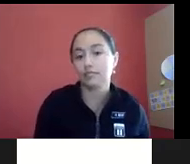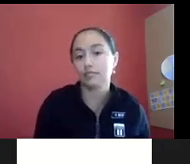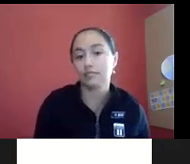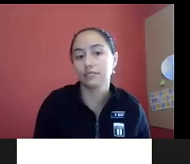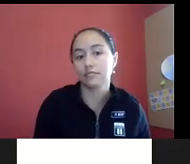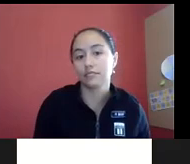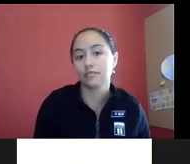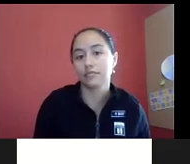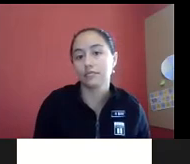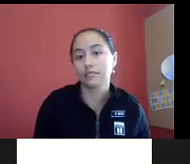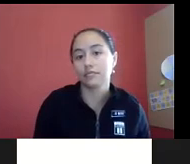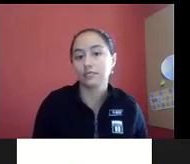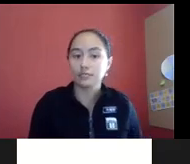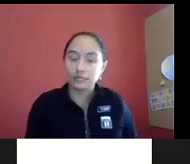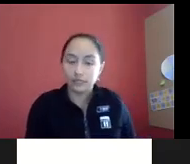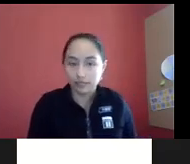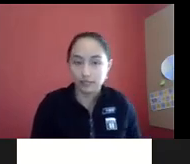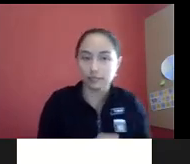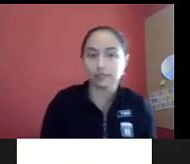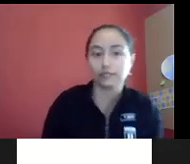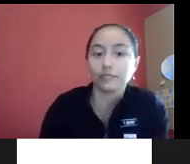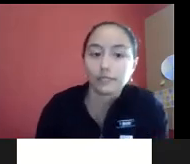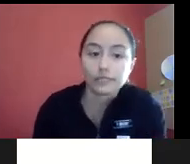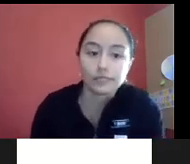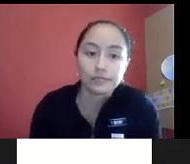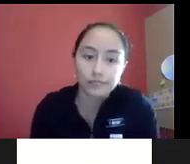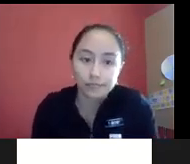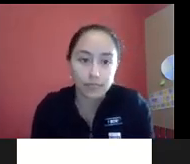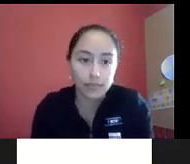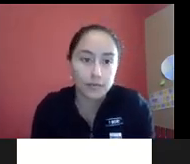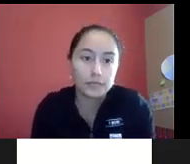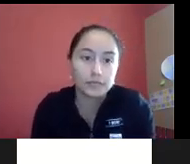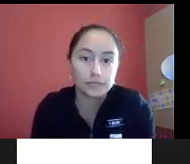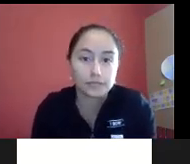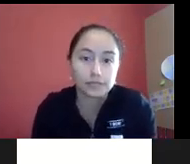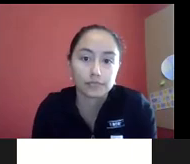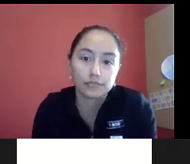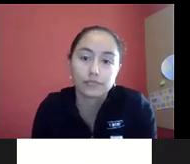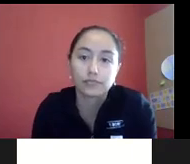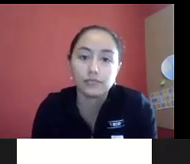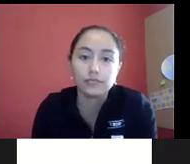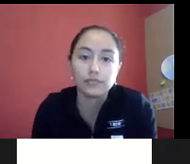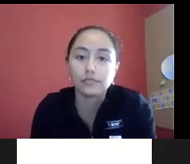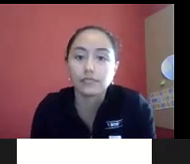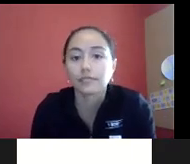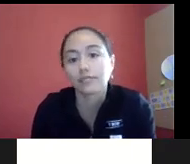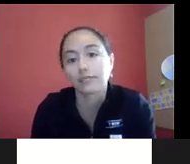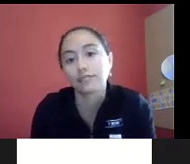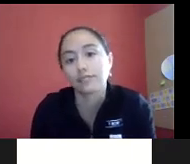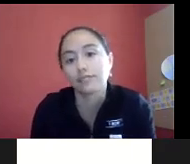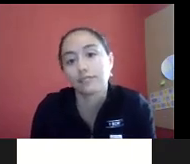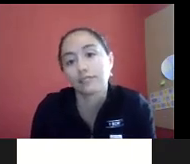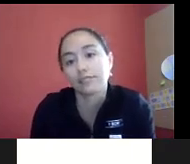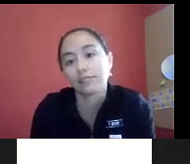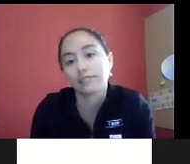and interaction with the audience, and also something that you could have using posters